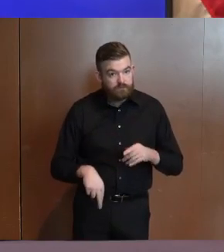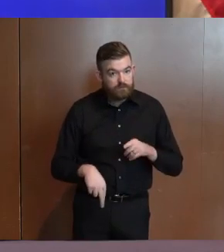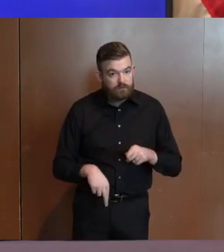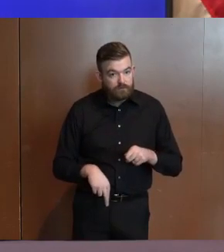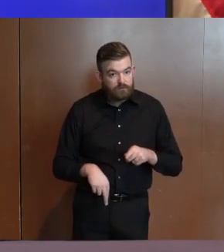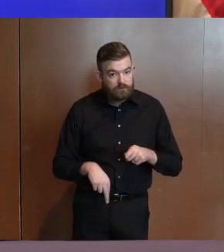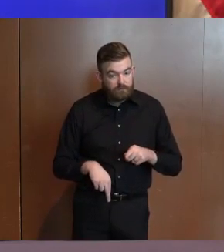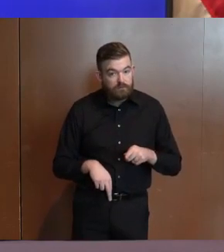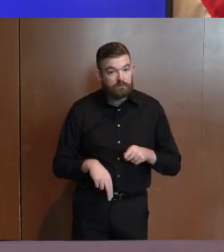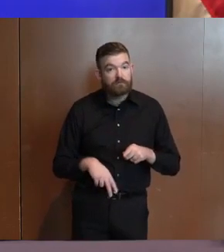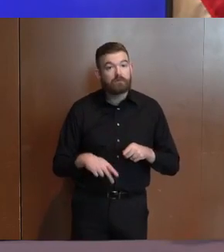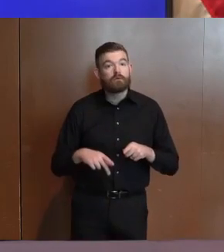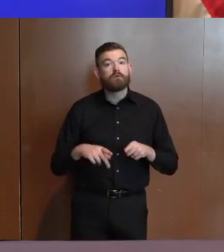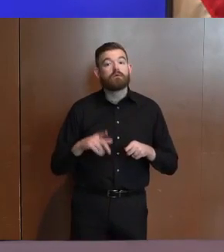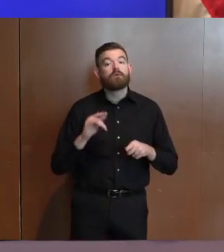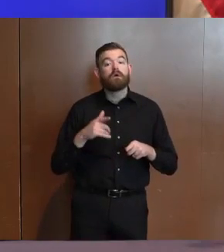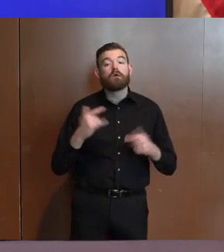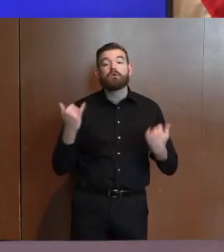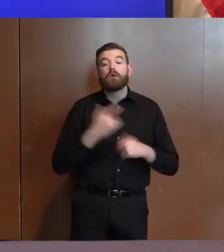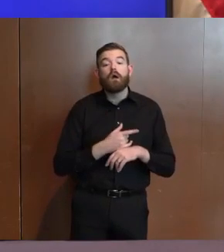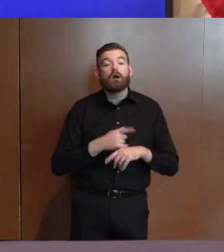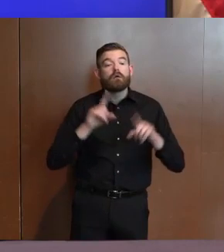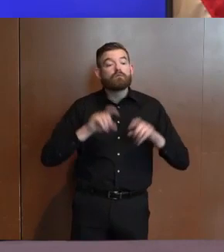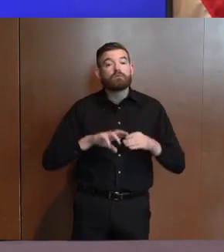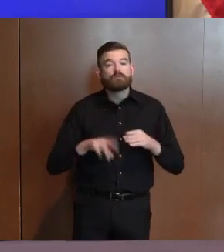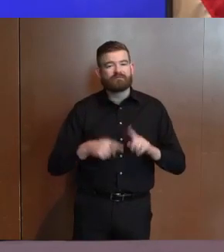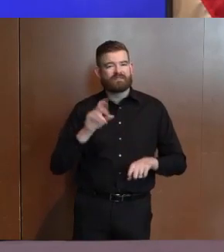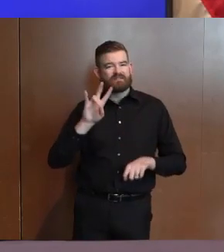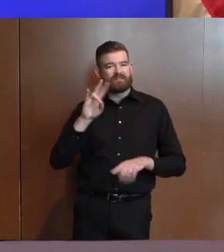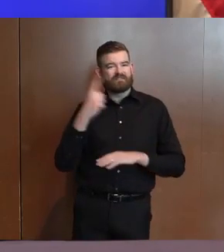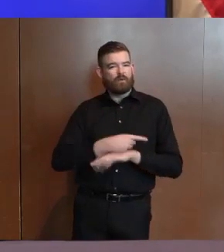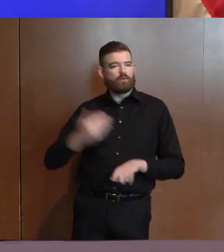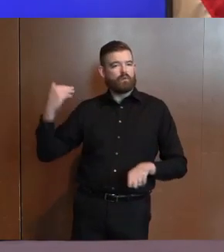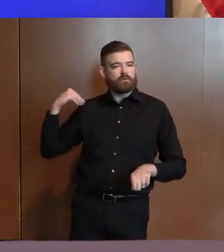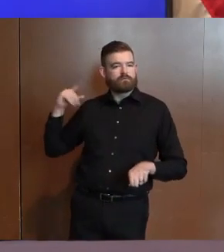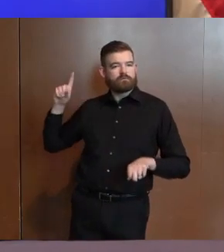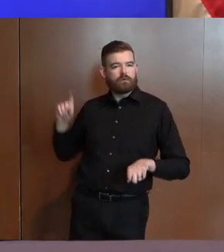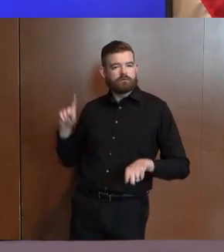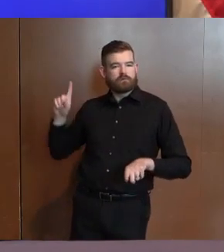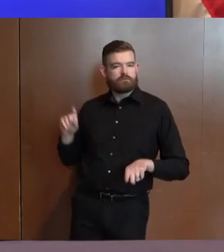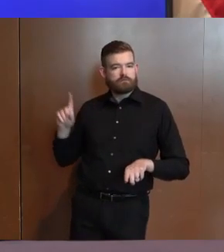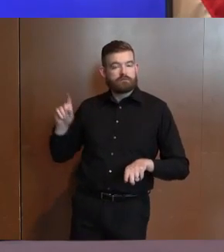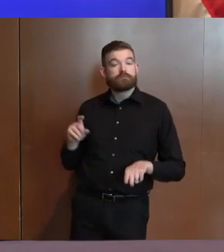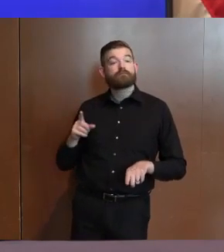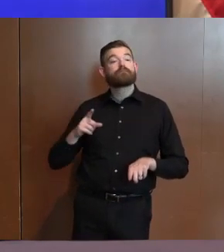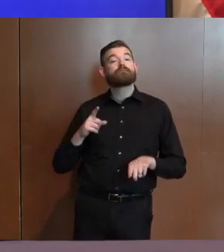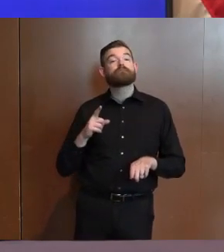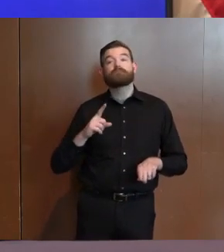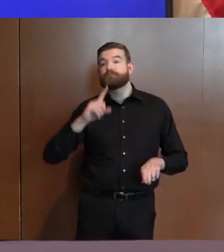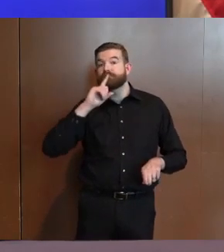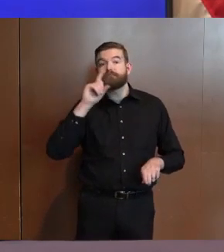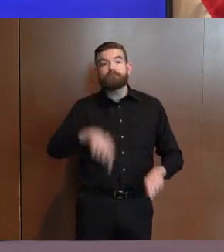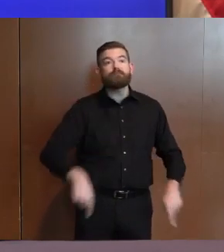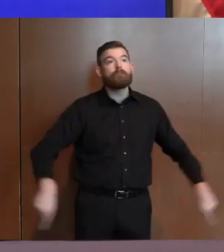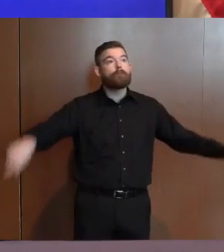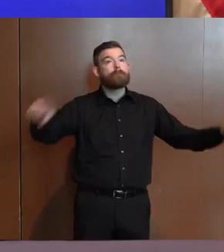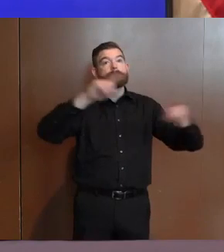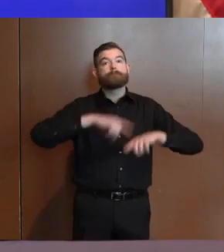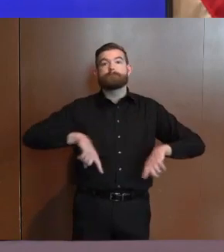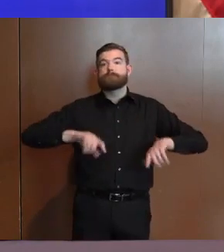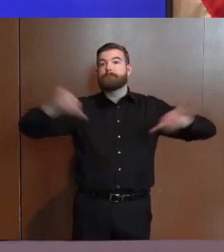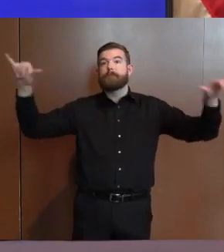submitted. So we're still, Judy, tell me if you disagree, we're still at least a week away from having a real sense of that